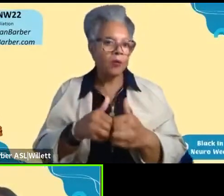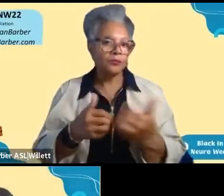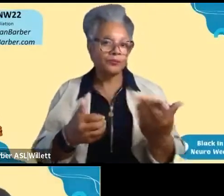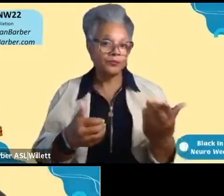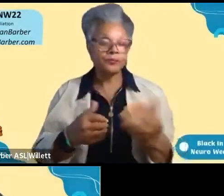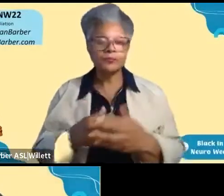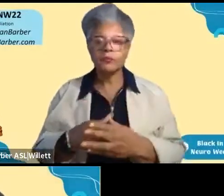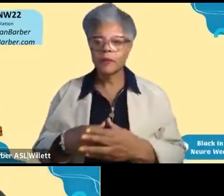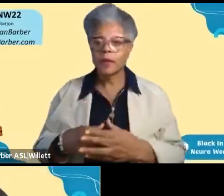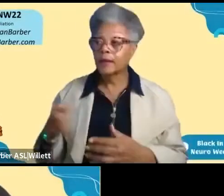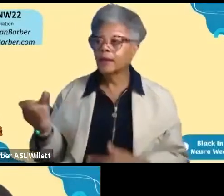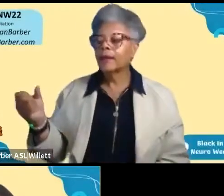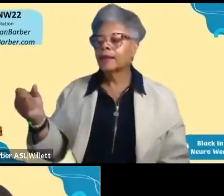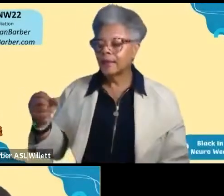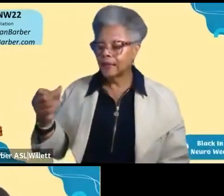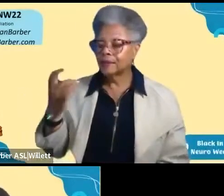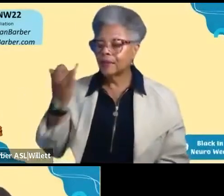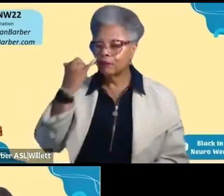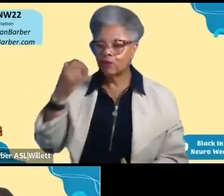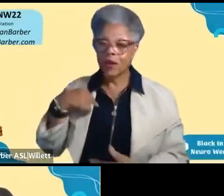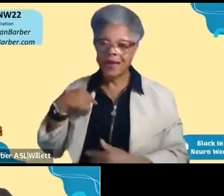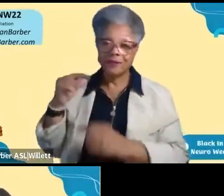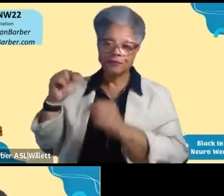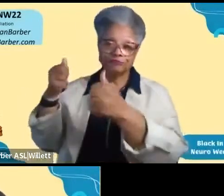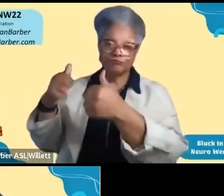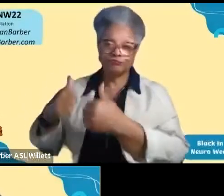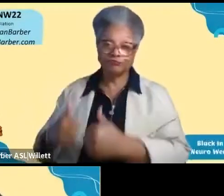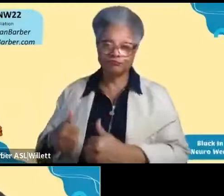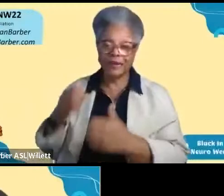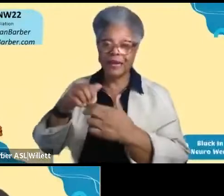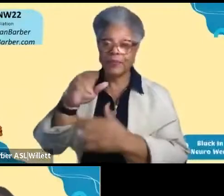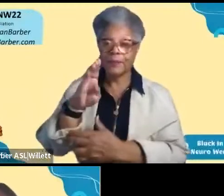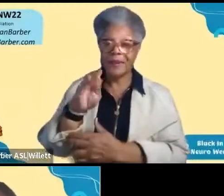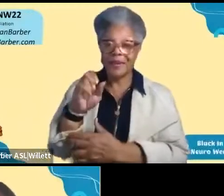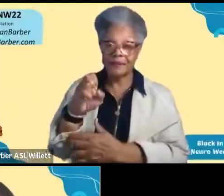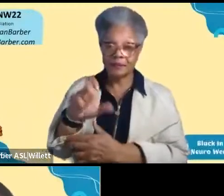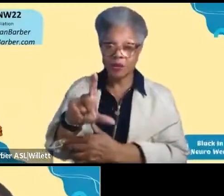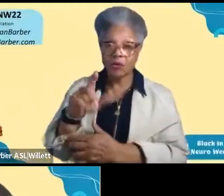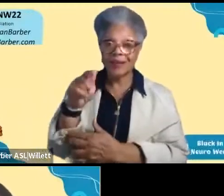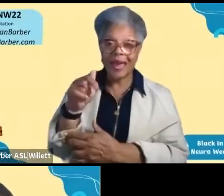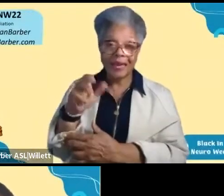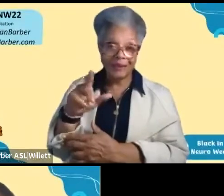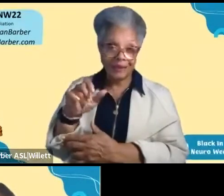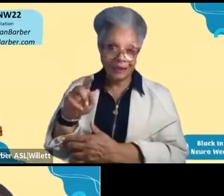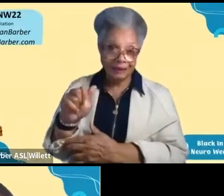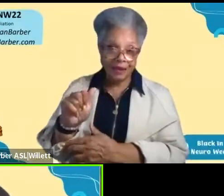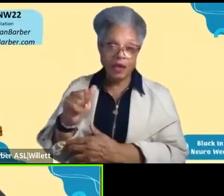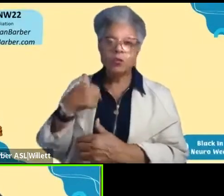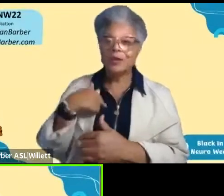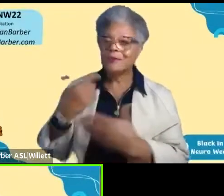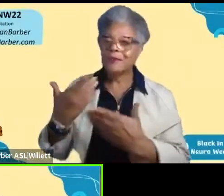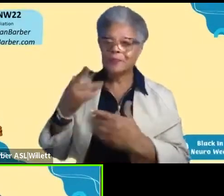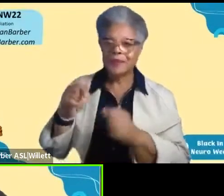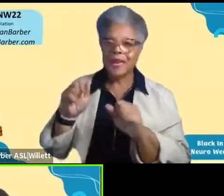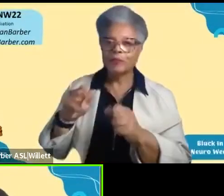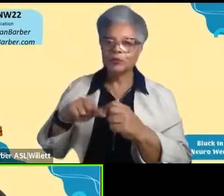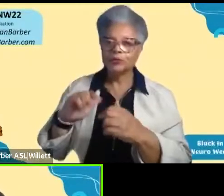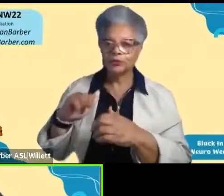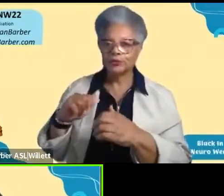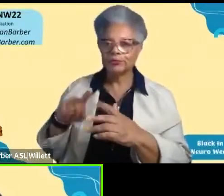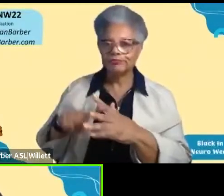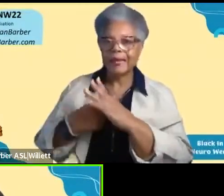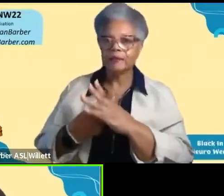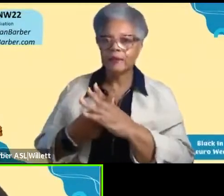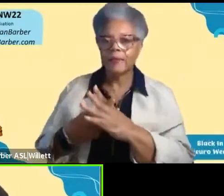Yeah, so if you have degeneration in the basal ganglia, we might be able to activate this basal